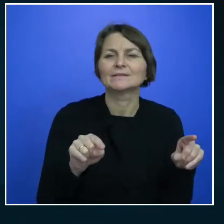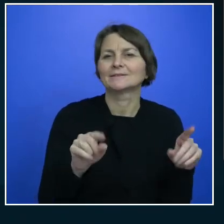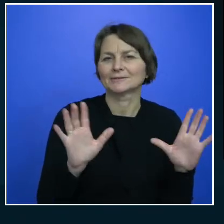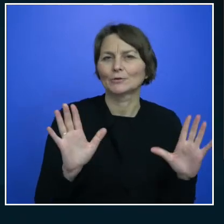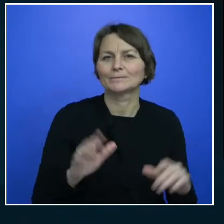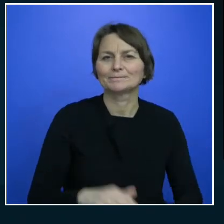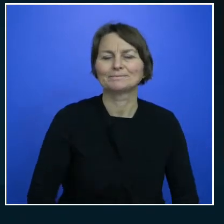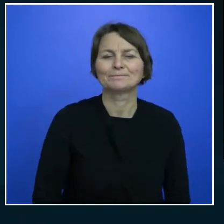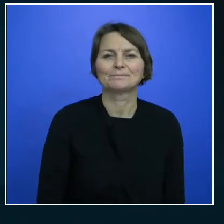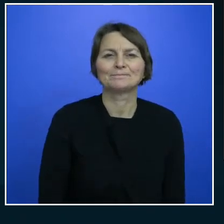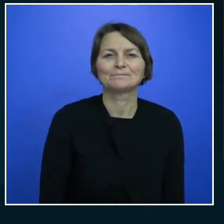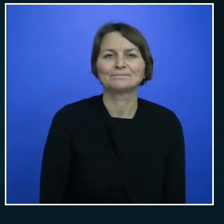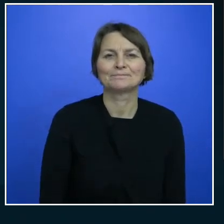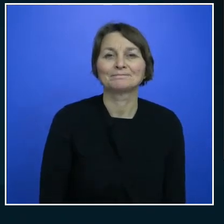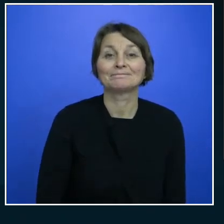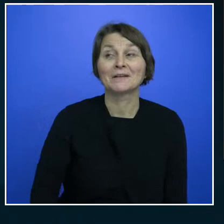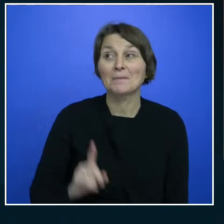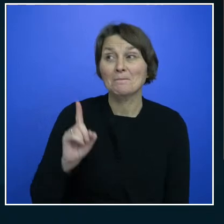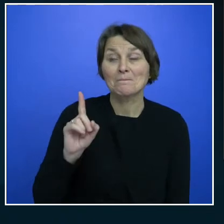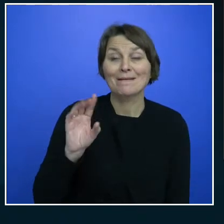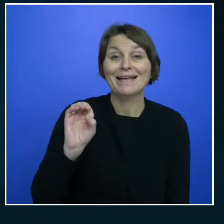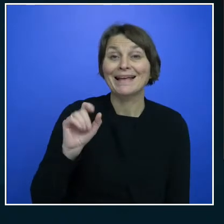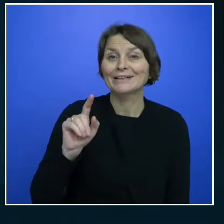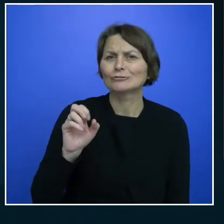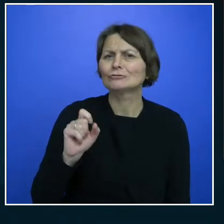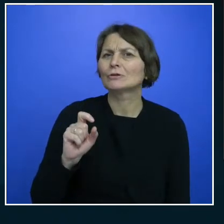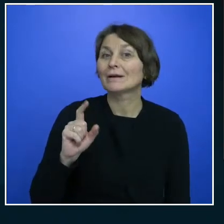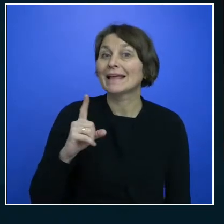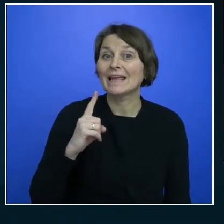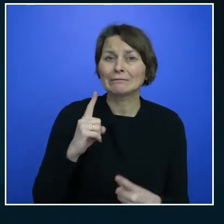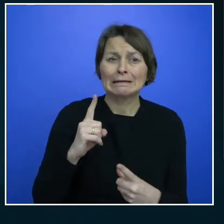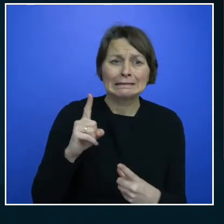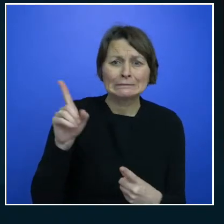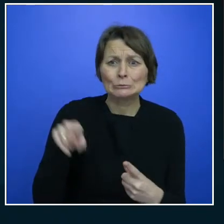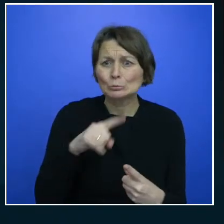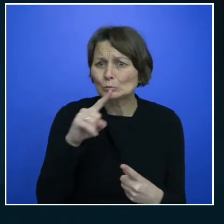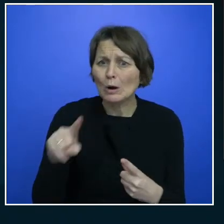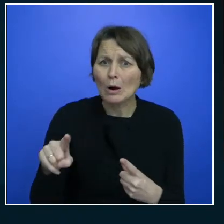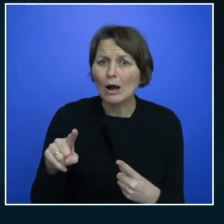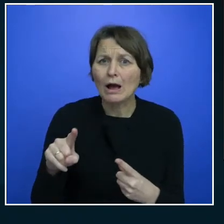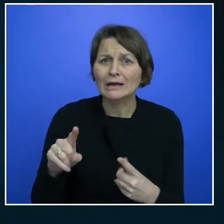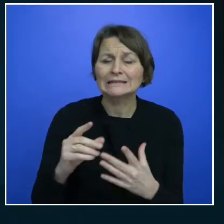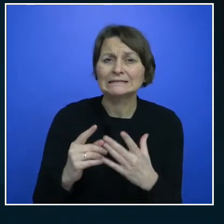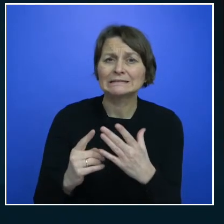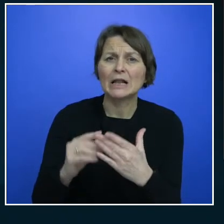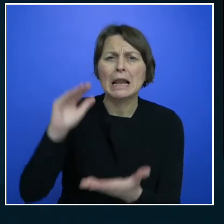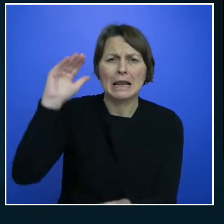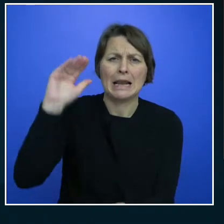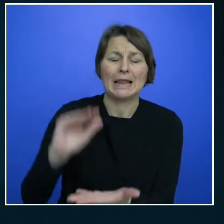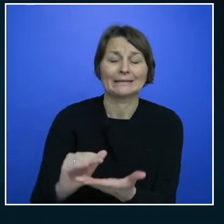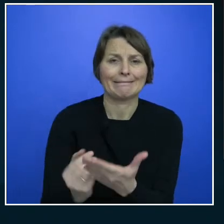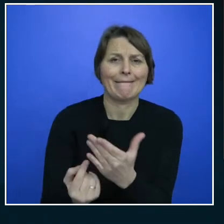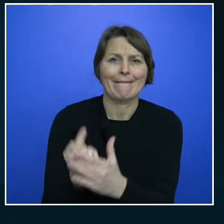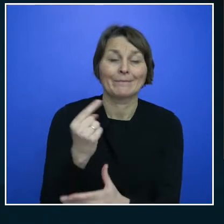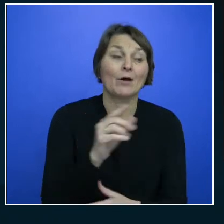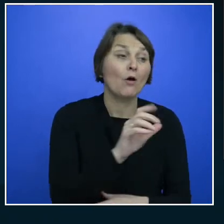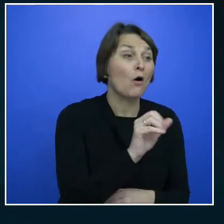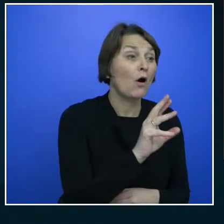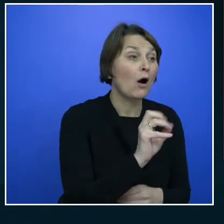So a lot less chance of having errors in your ARM templates. A little less chance, yeah. I wouldn't say a